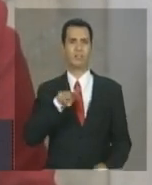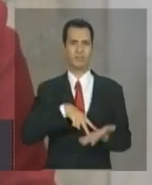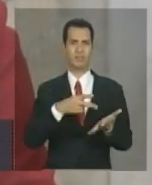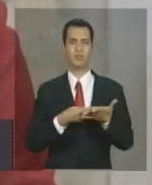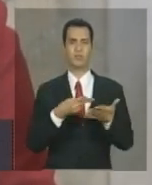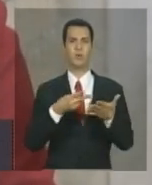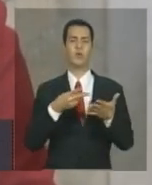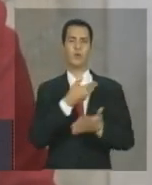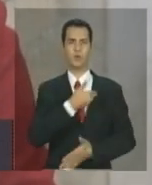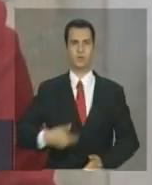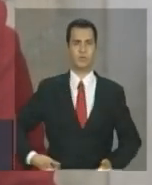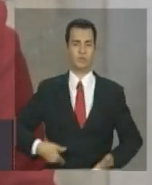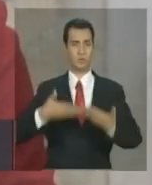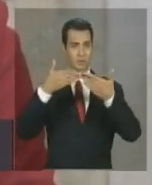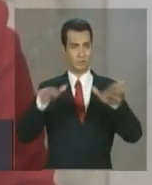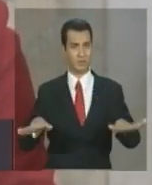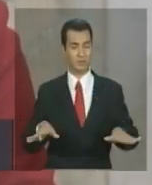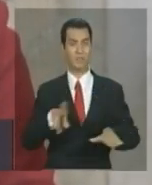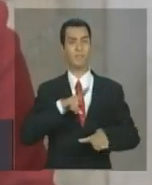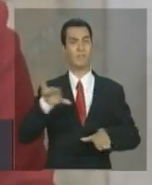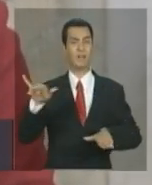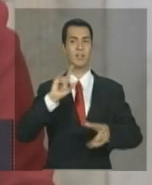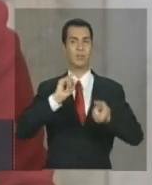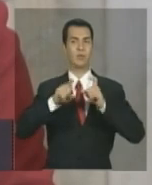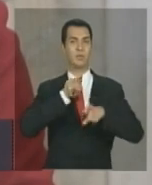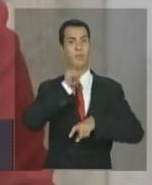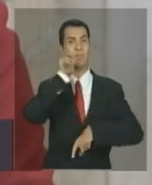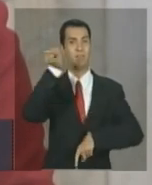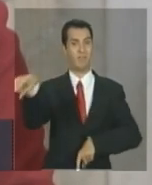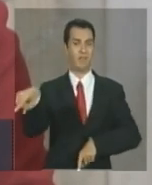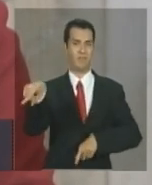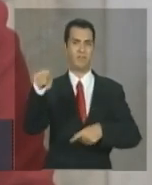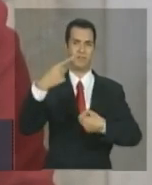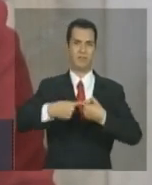will be held on April 17th in é Brasília. Uma reunião